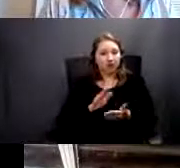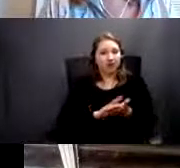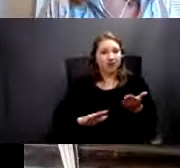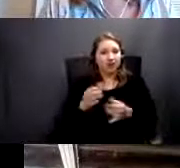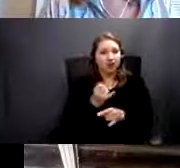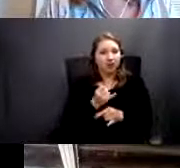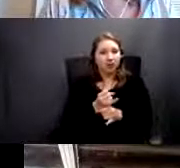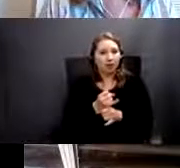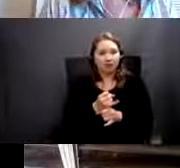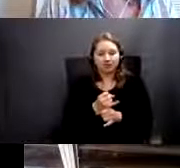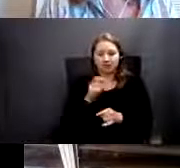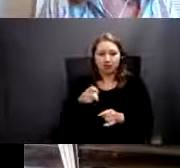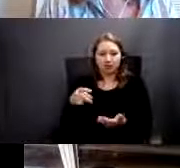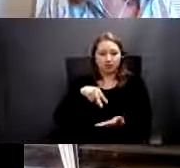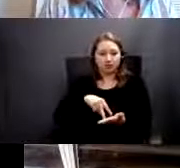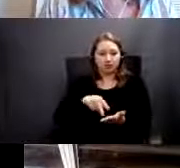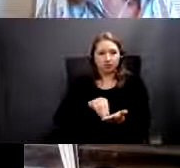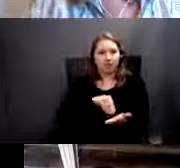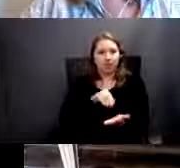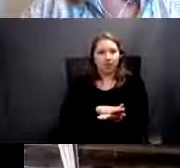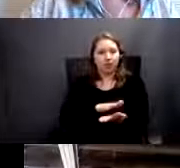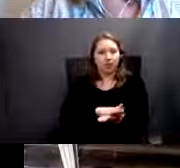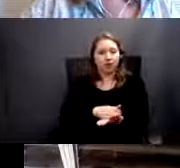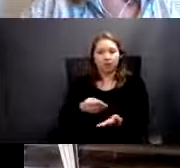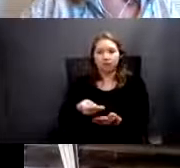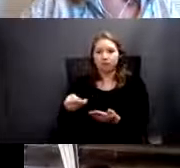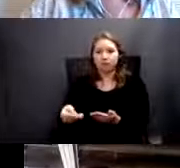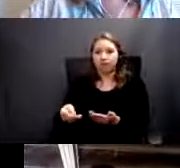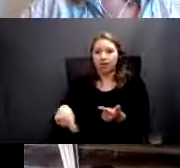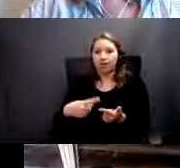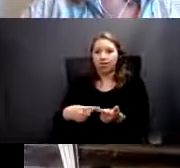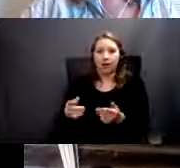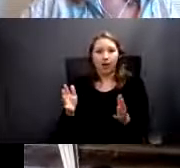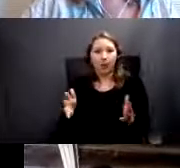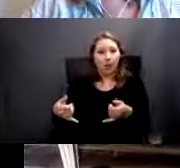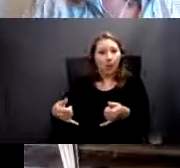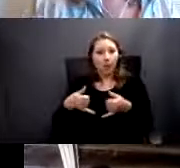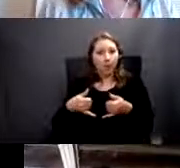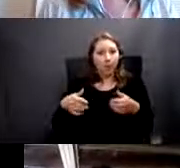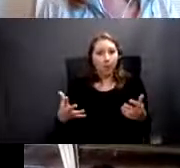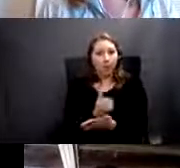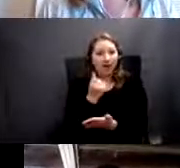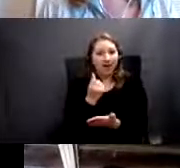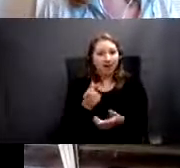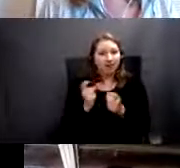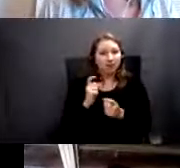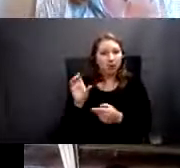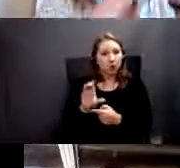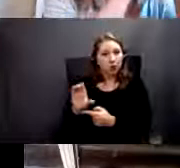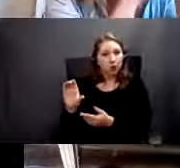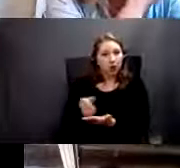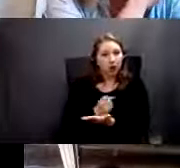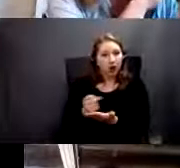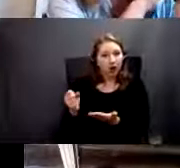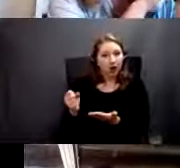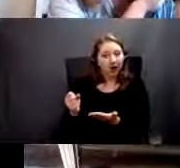you fill out this piece of paper and gave you a prize, and then you had a credit card in the mail 2 days later. And we